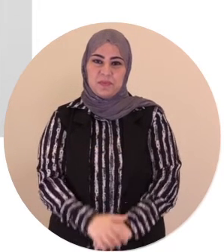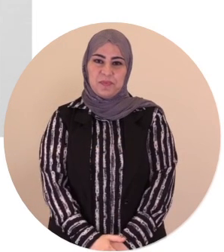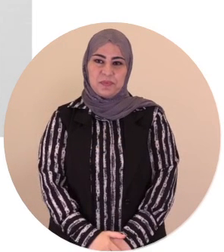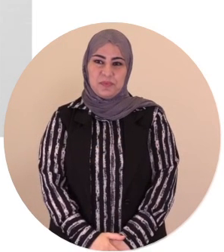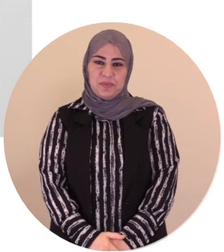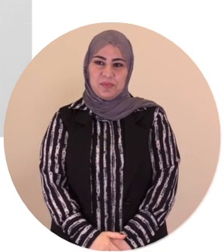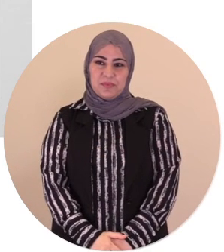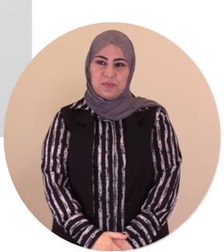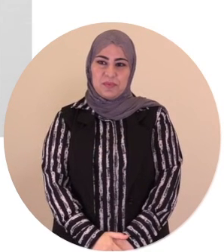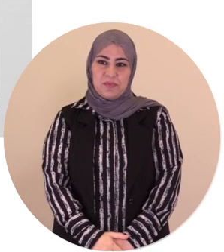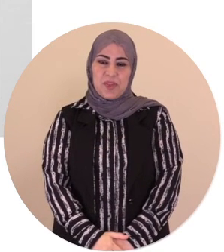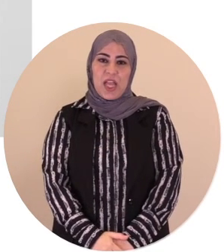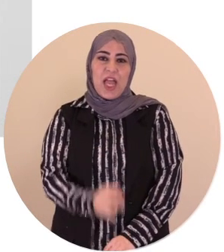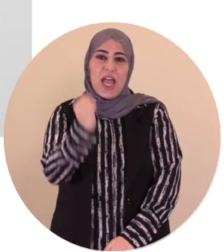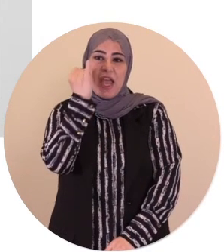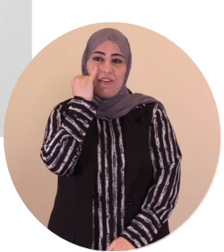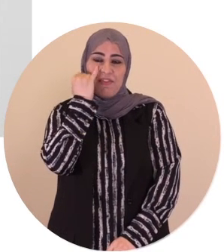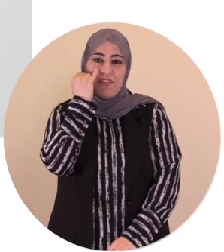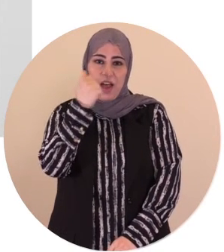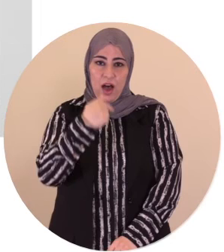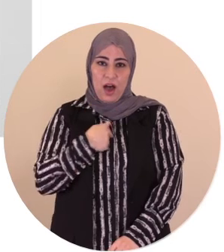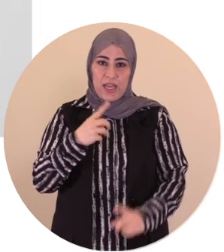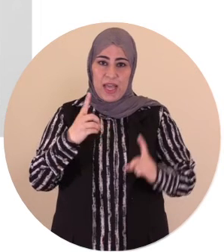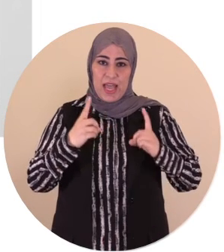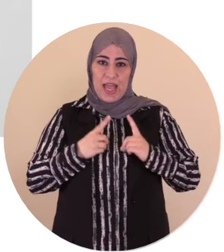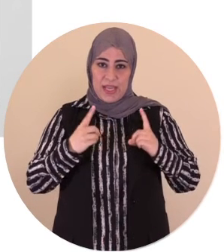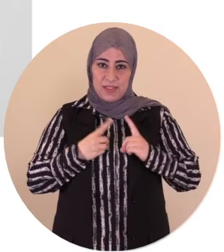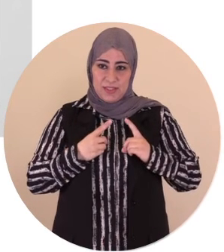plus past participle. If I had studied hard,